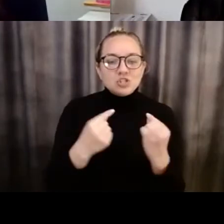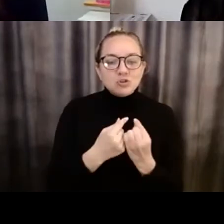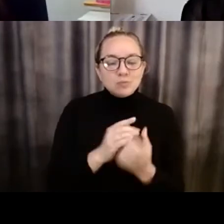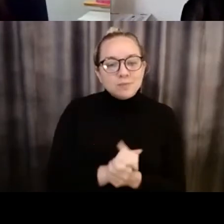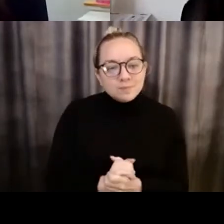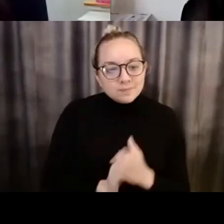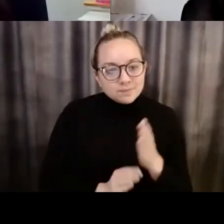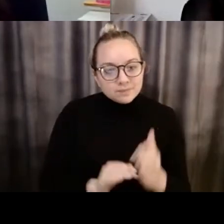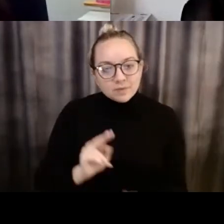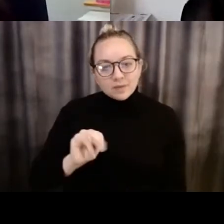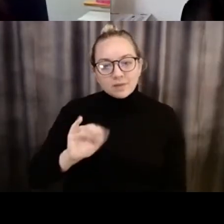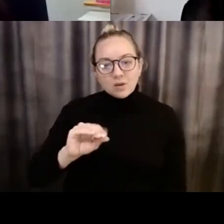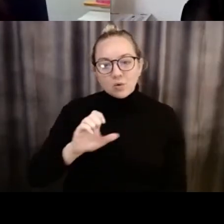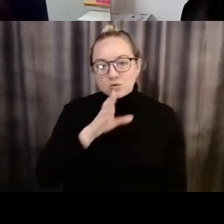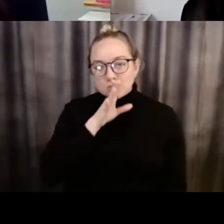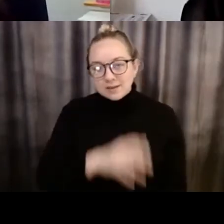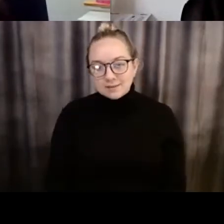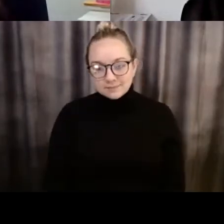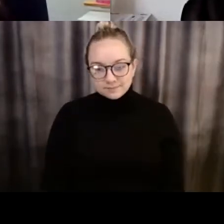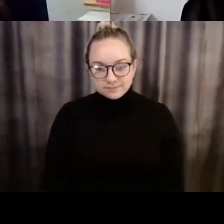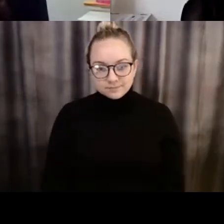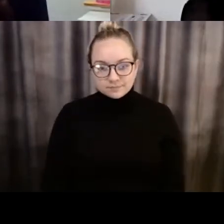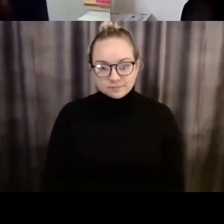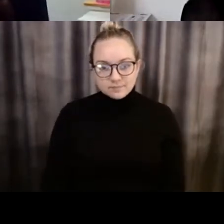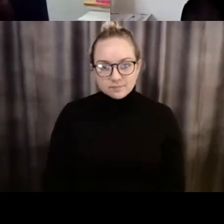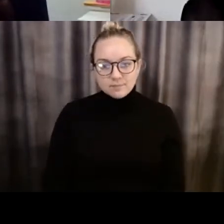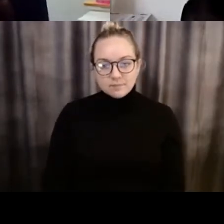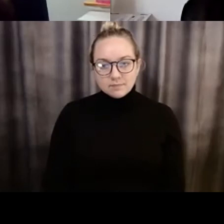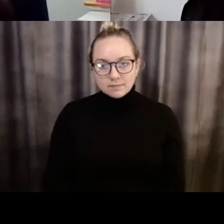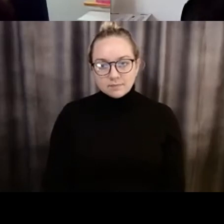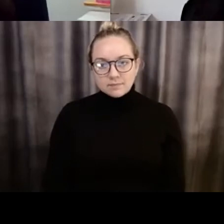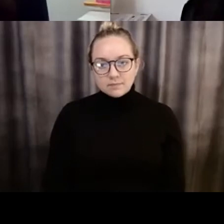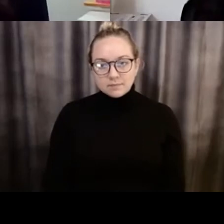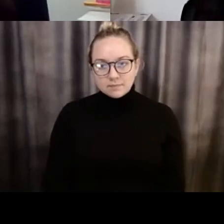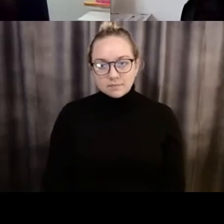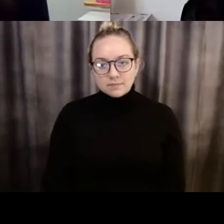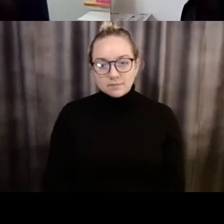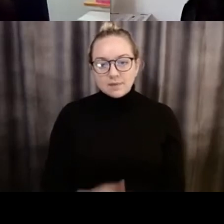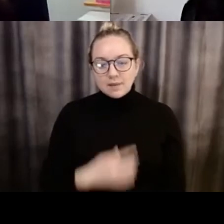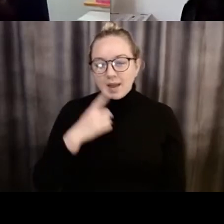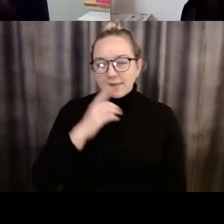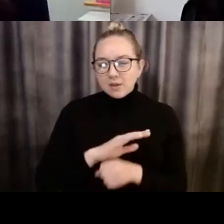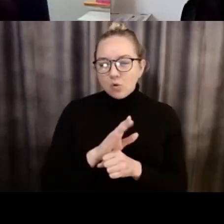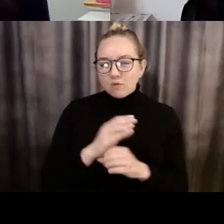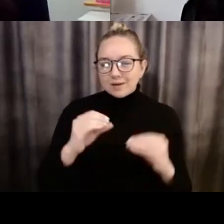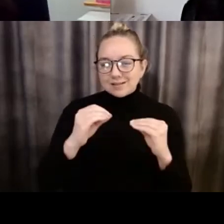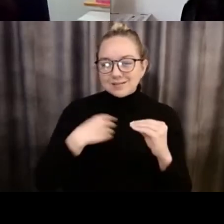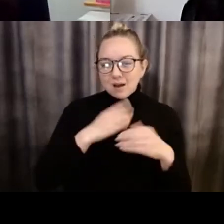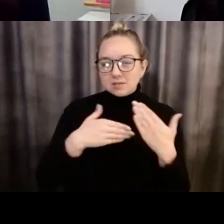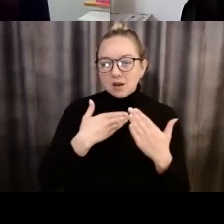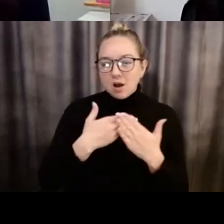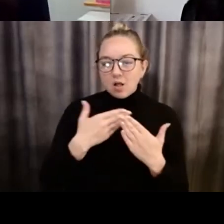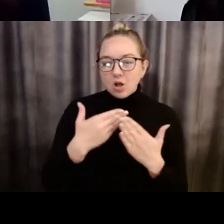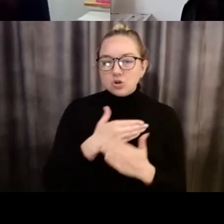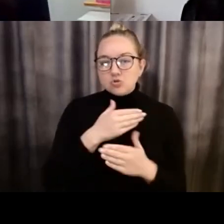Yeah, no, I think that with COVID, it has taught us all a new way of working. We've been